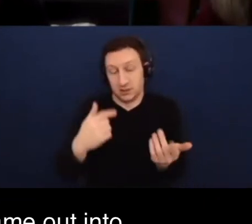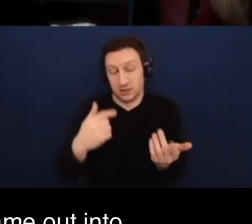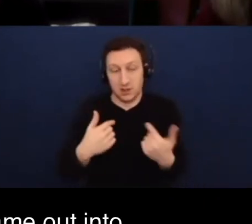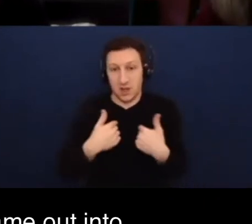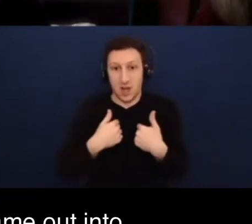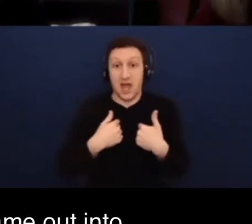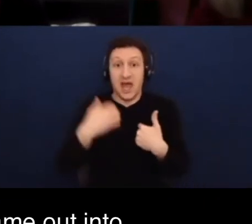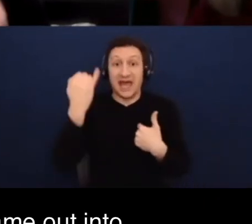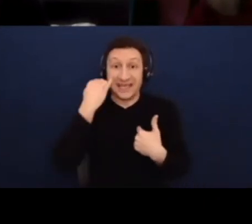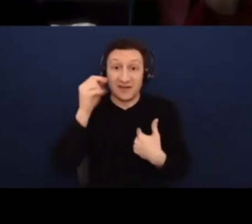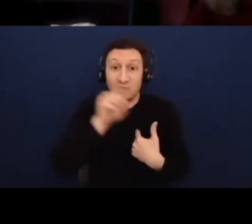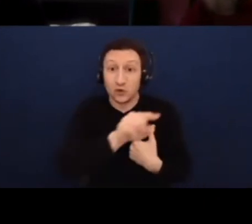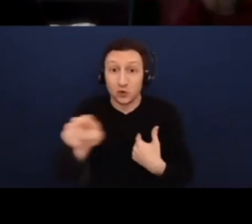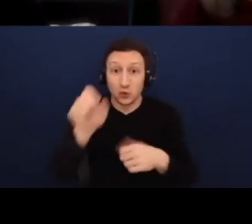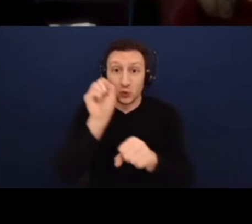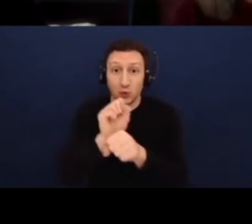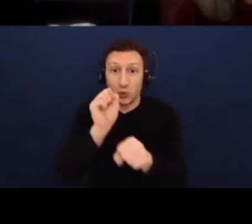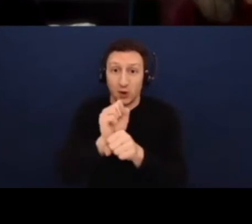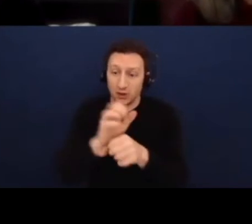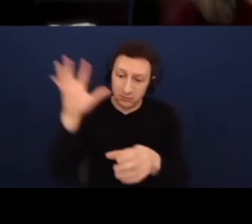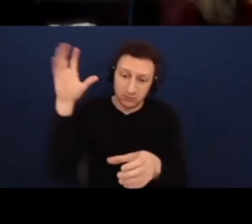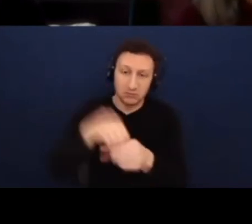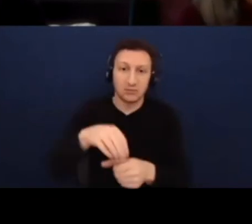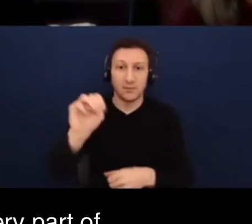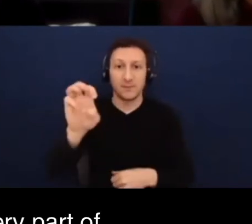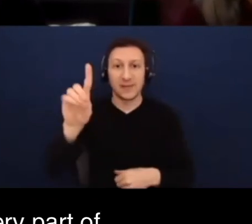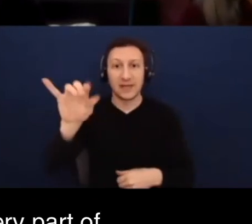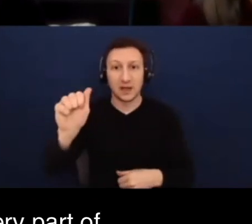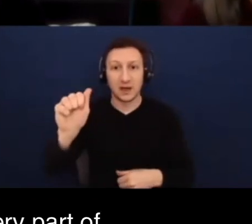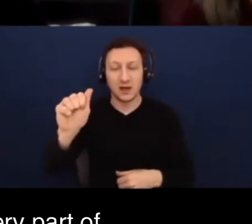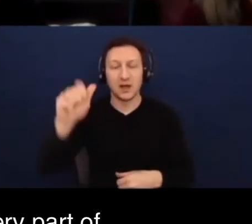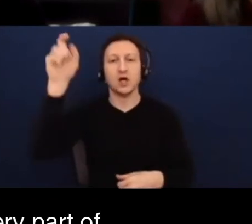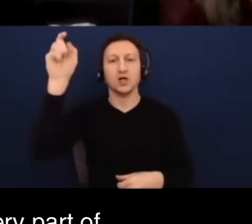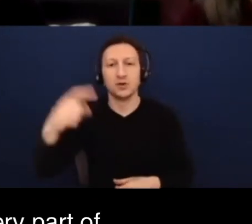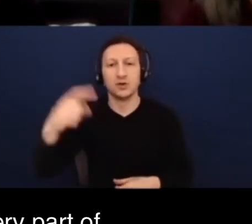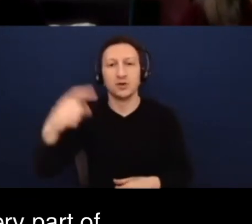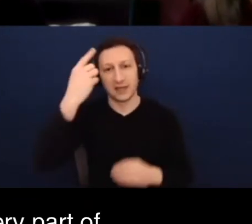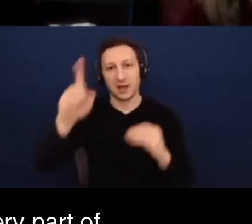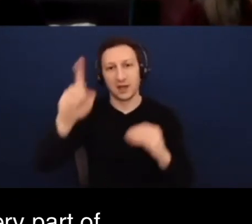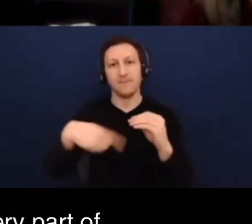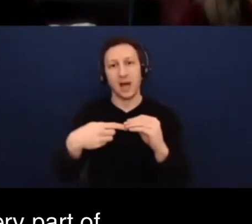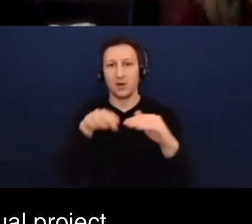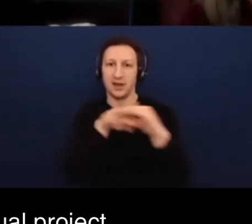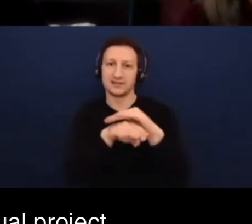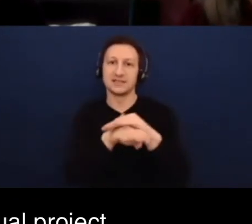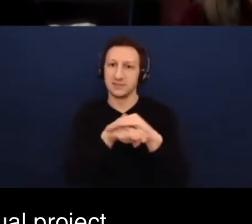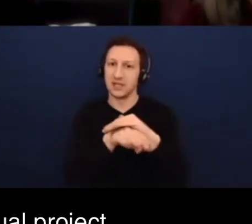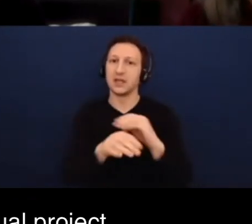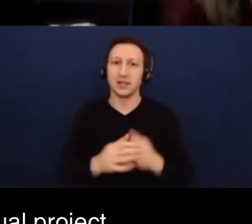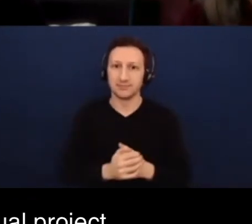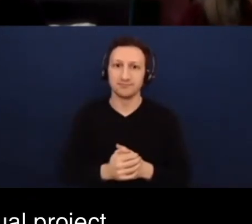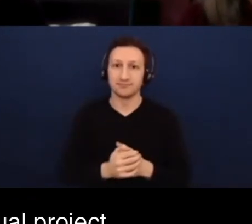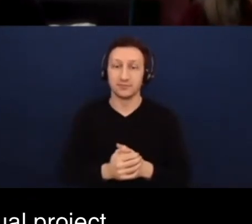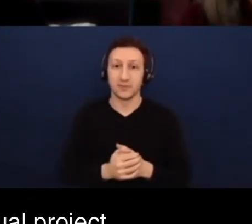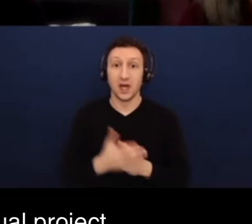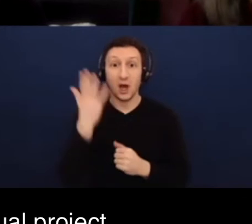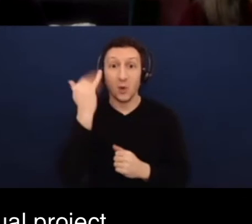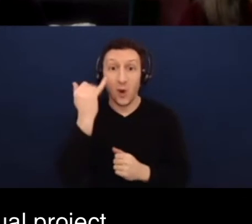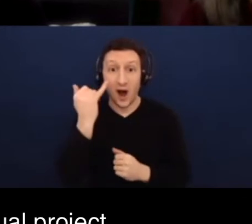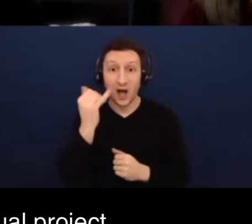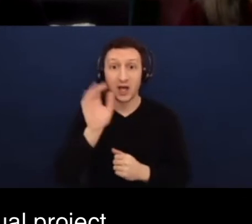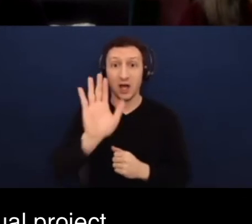or a broadcast, what have you, I think everyone should know about it, because every part of them that became part of that eventual